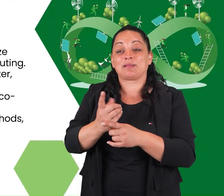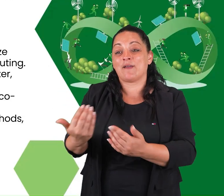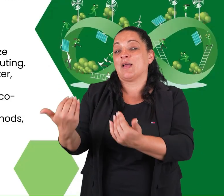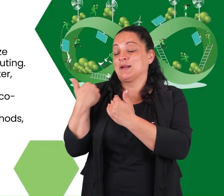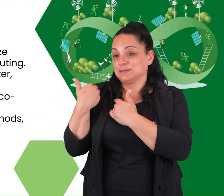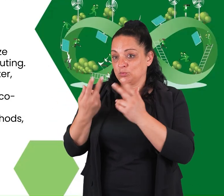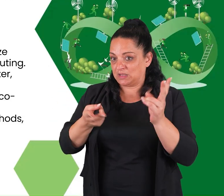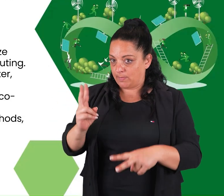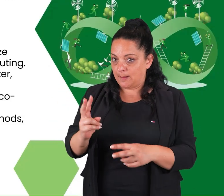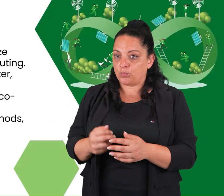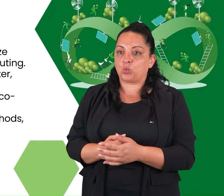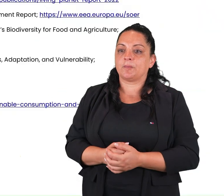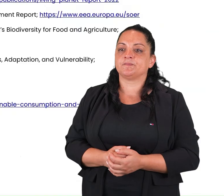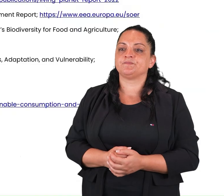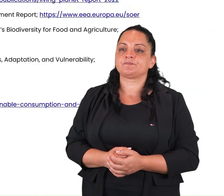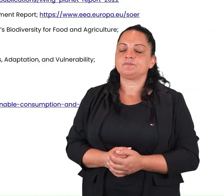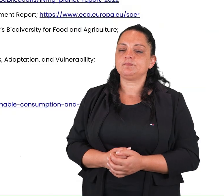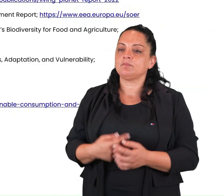waste responsibility.